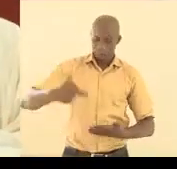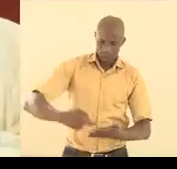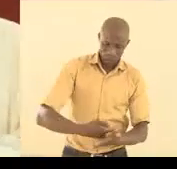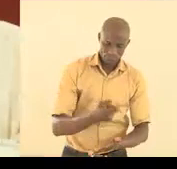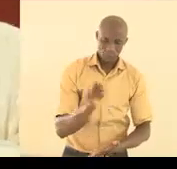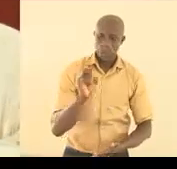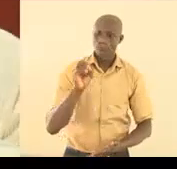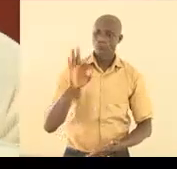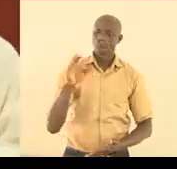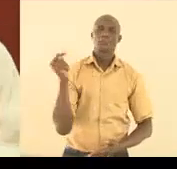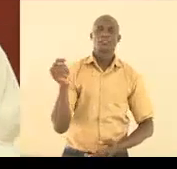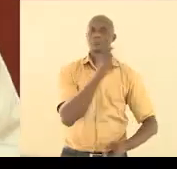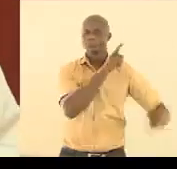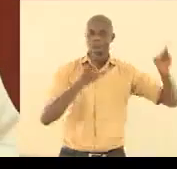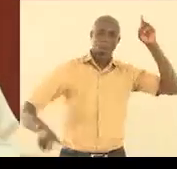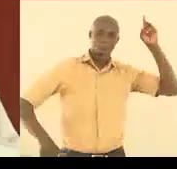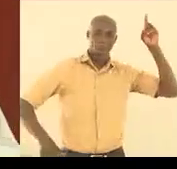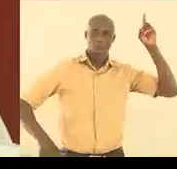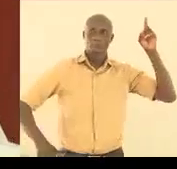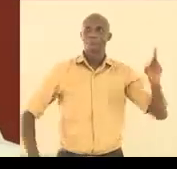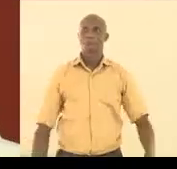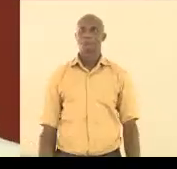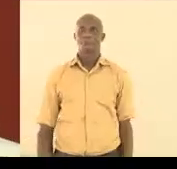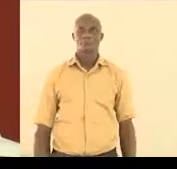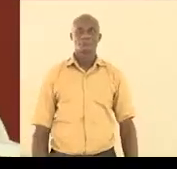The Gospel of the Lord.